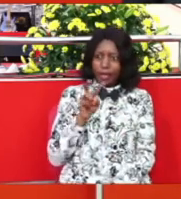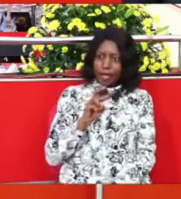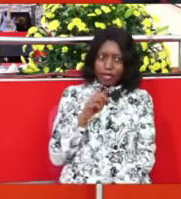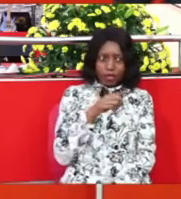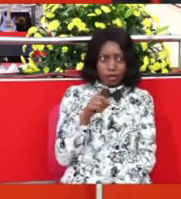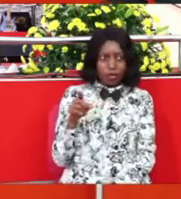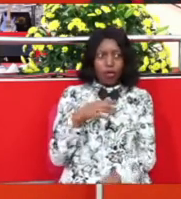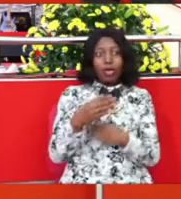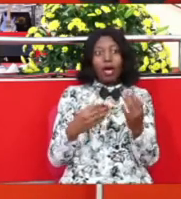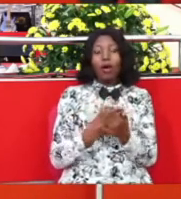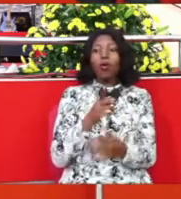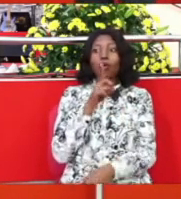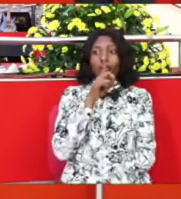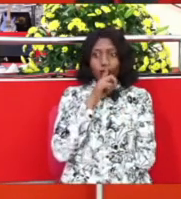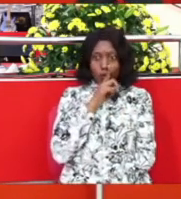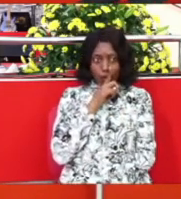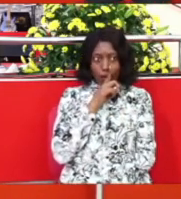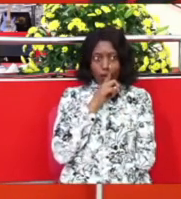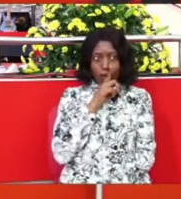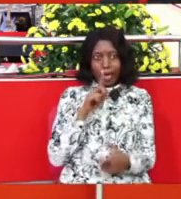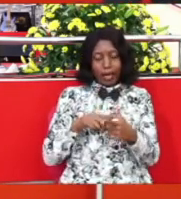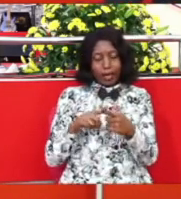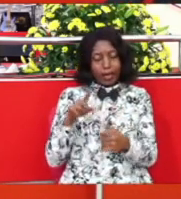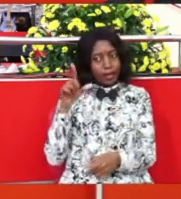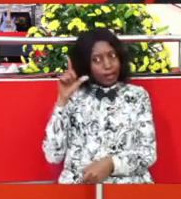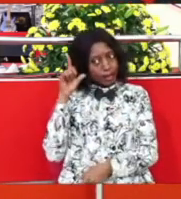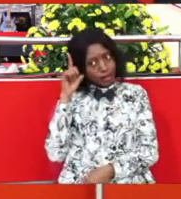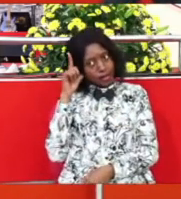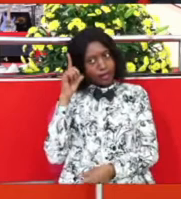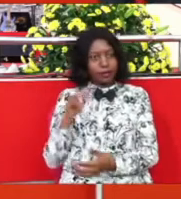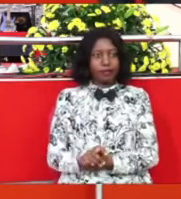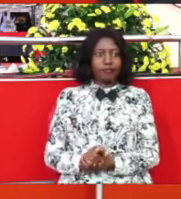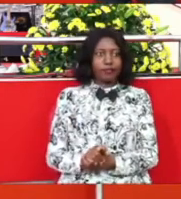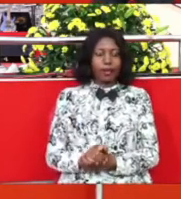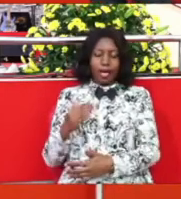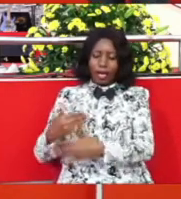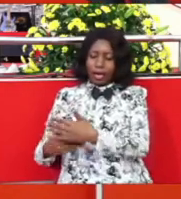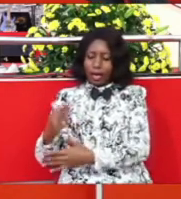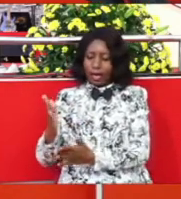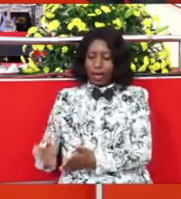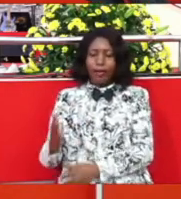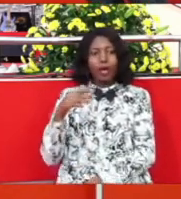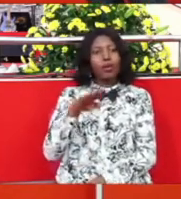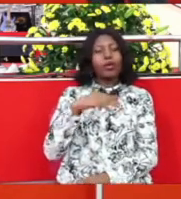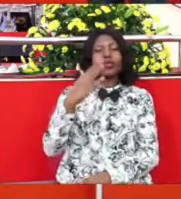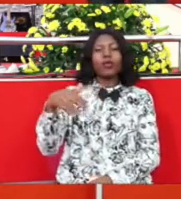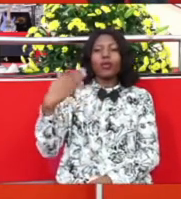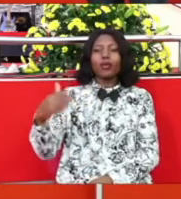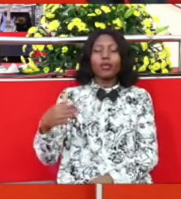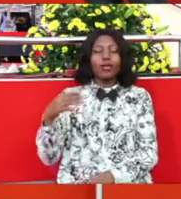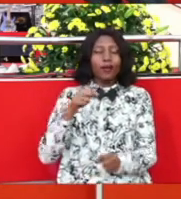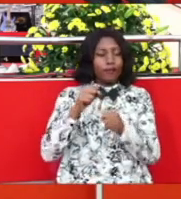kusikiza hekima. Your neighbors keep on fighting, but every time they hear that you are the one who is around, they say twende kwa mama